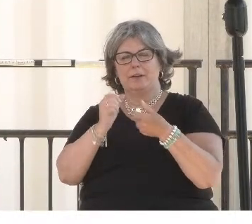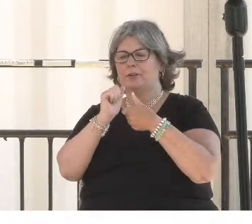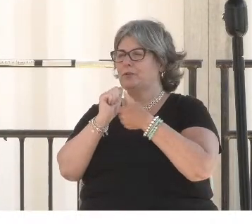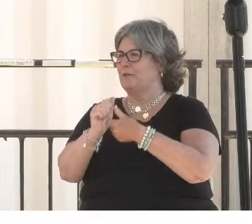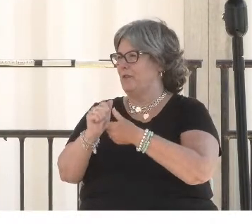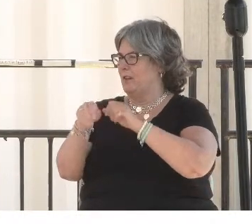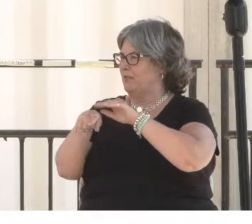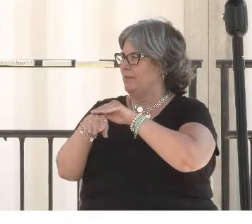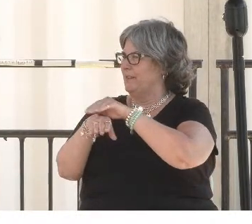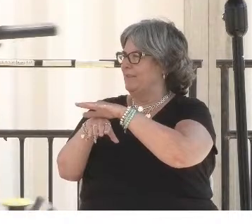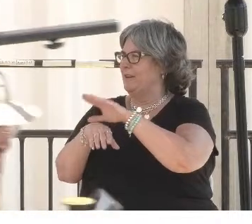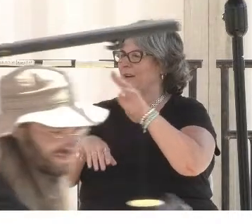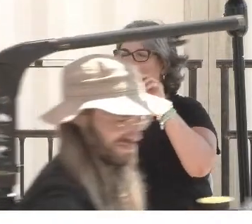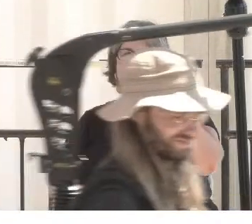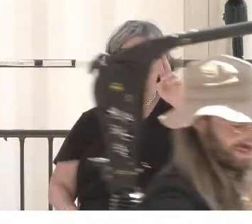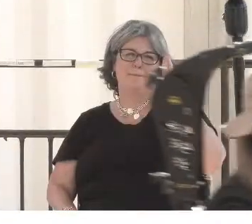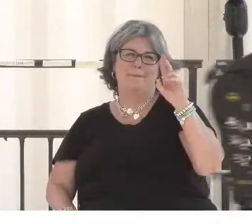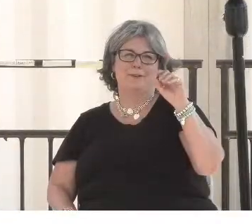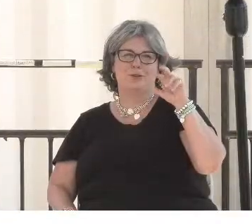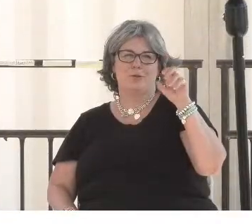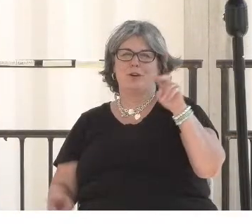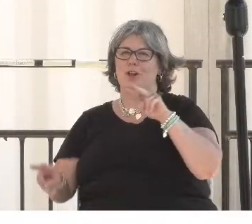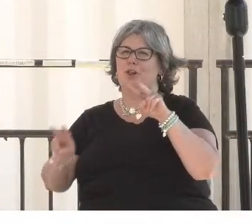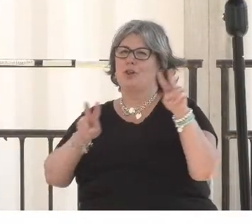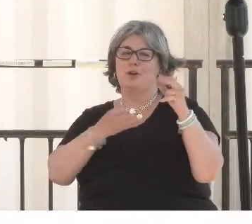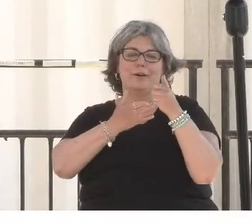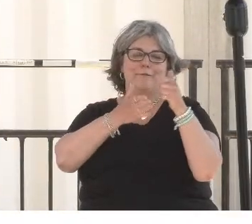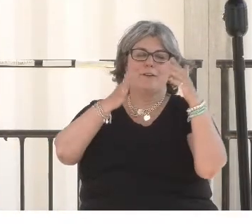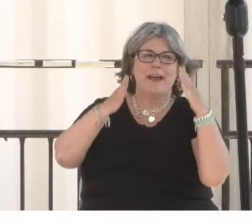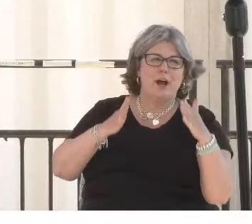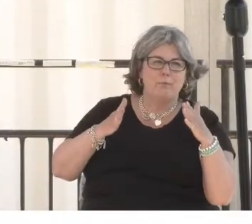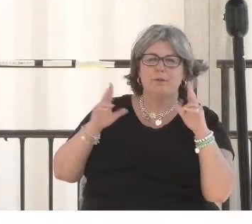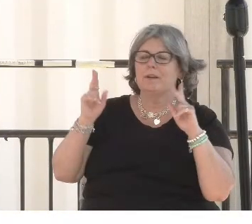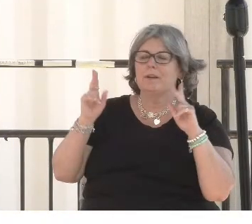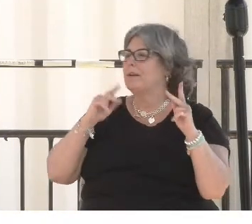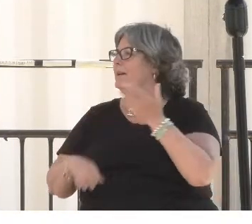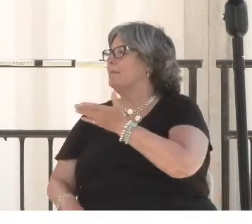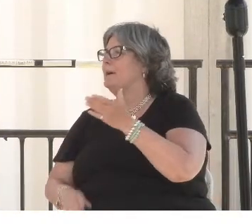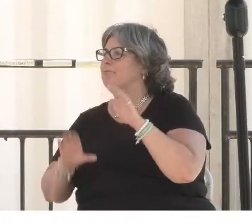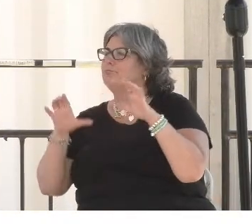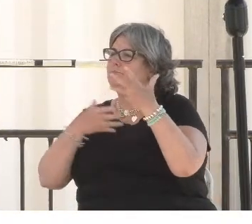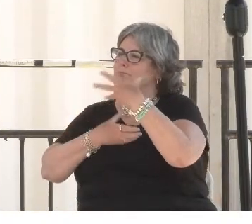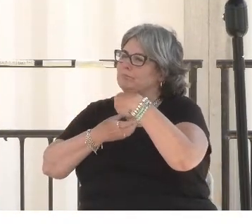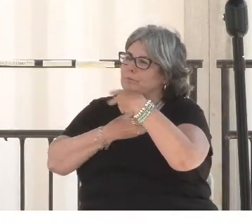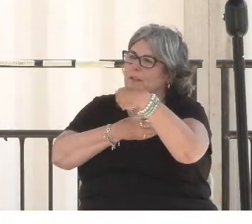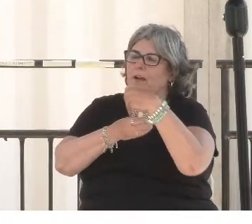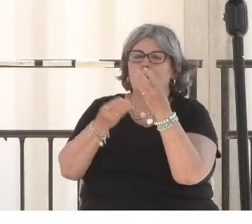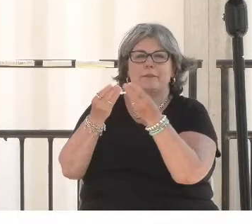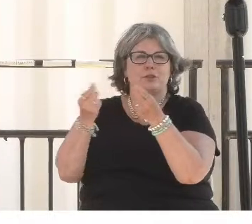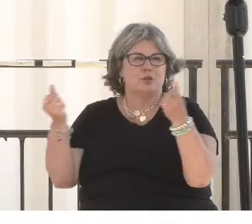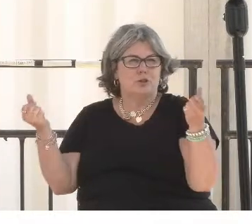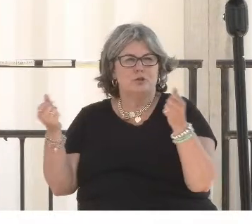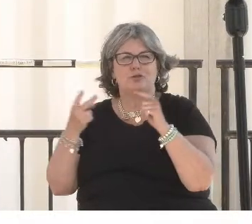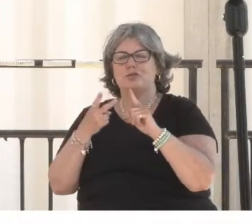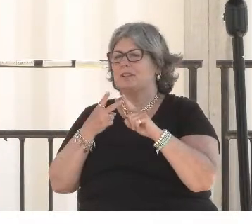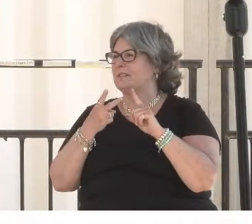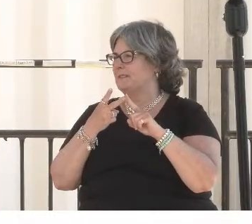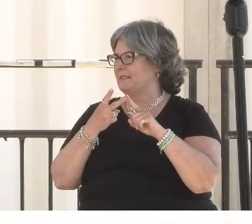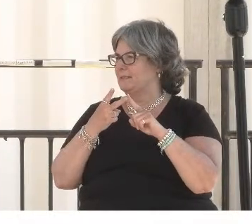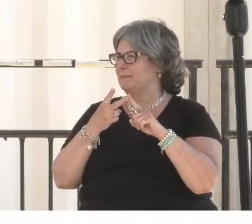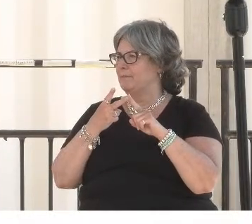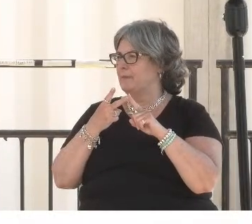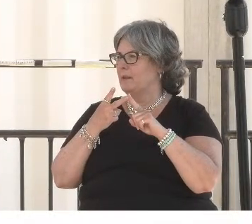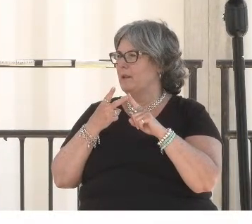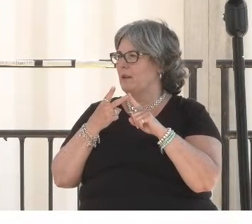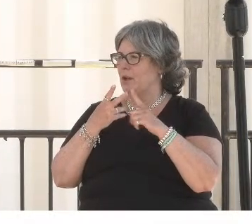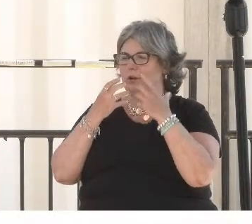the advice of Mr. Rogers and look for the helpers. Look for people who are actively engaged in solutions, who